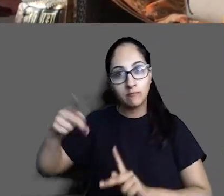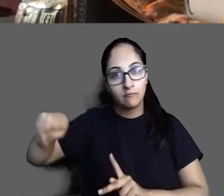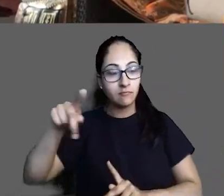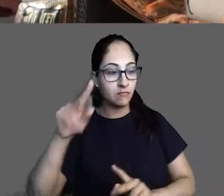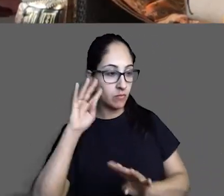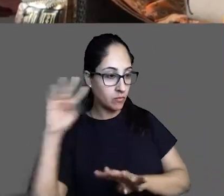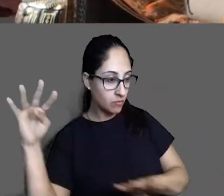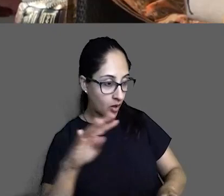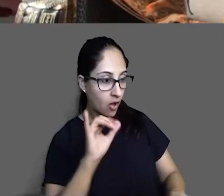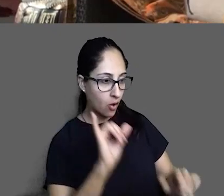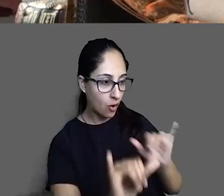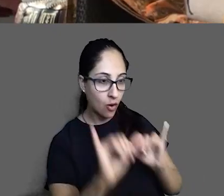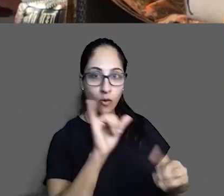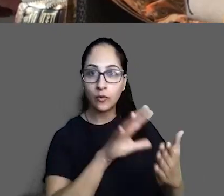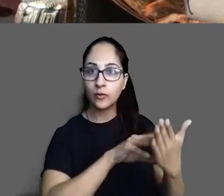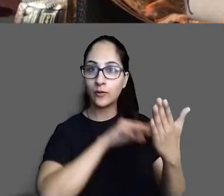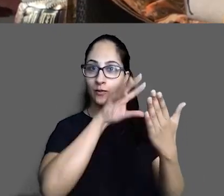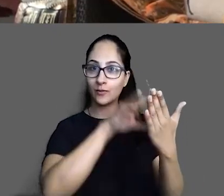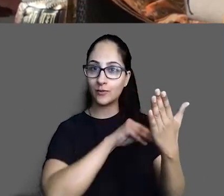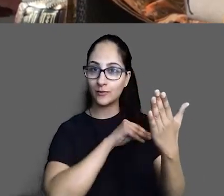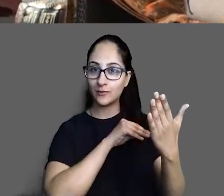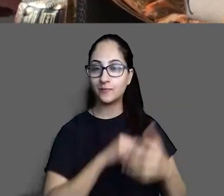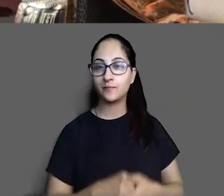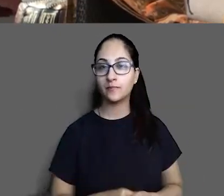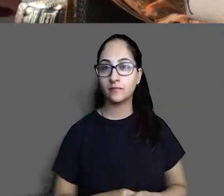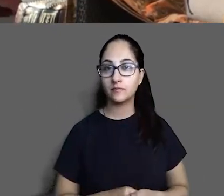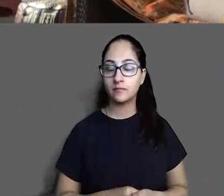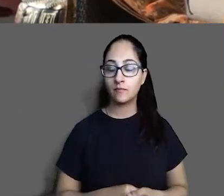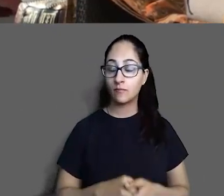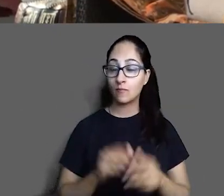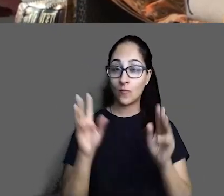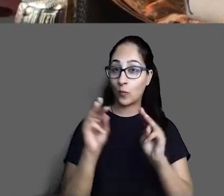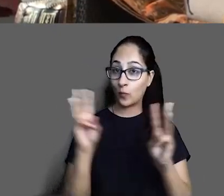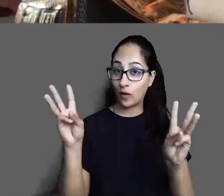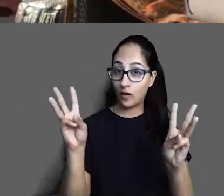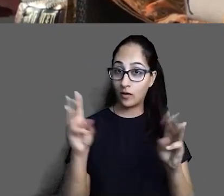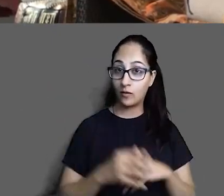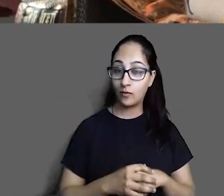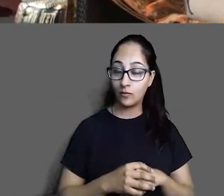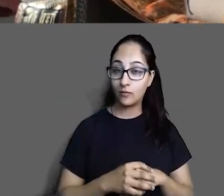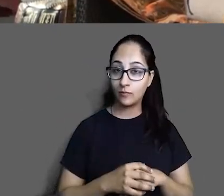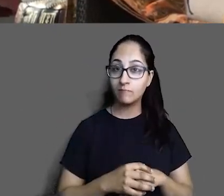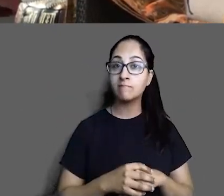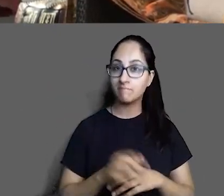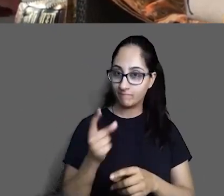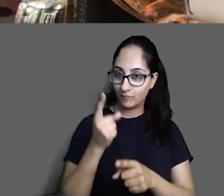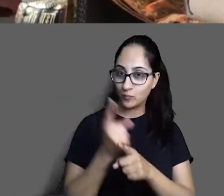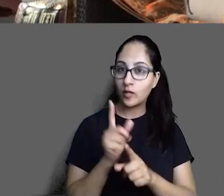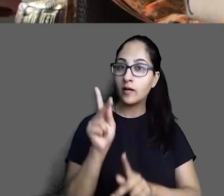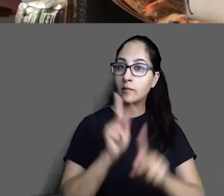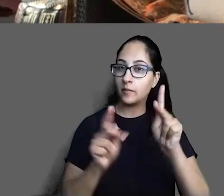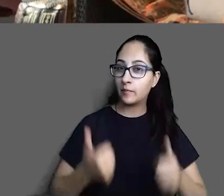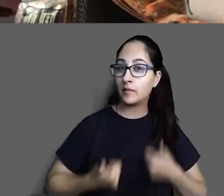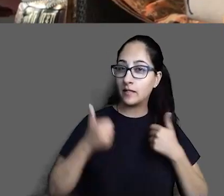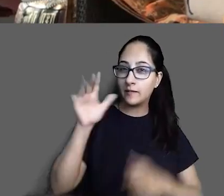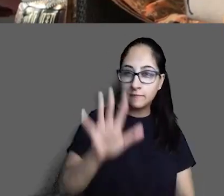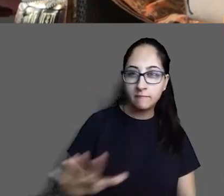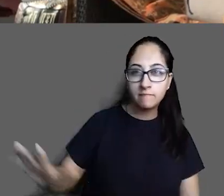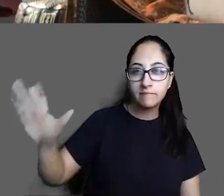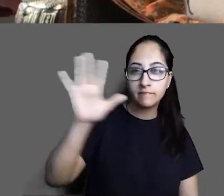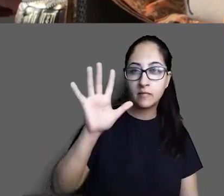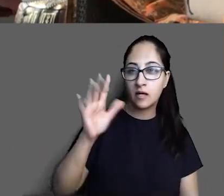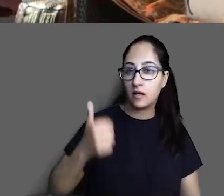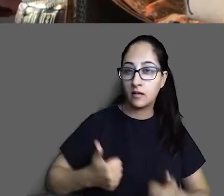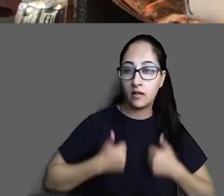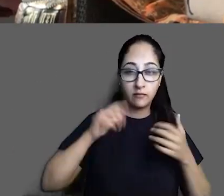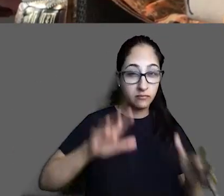know, you have people who have endured so much and have seen and witnessed so much conflict, and music is so central